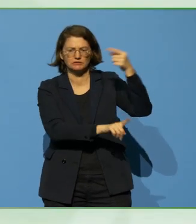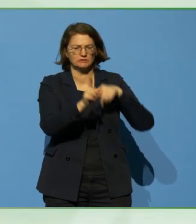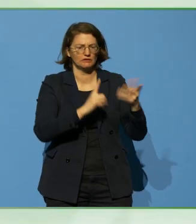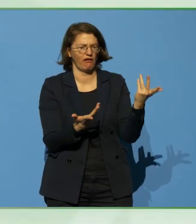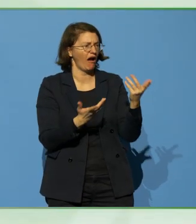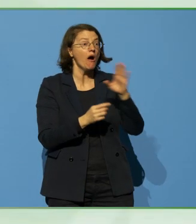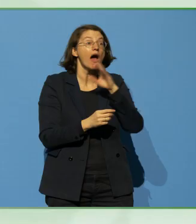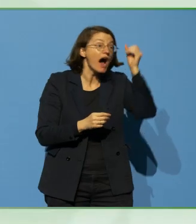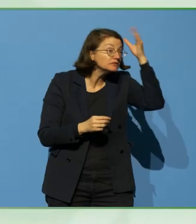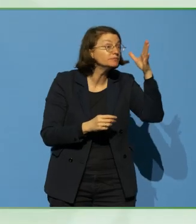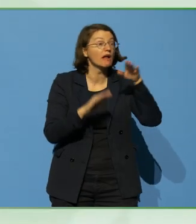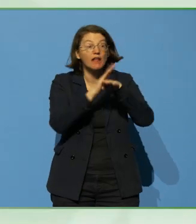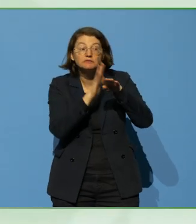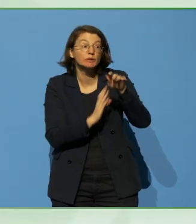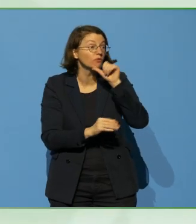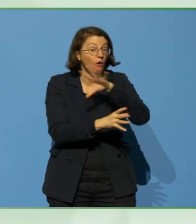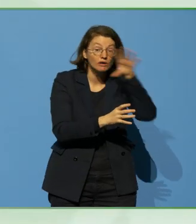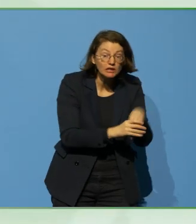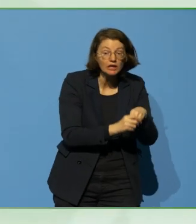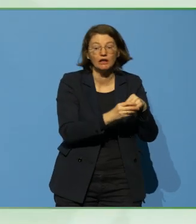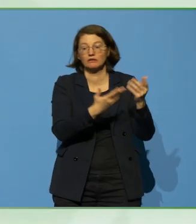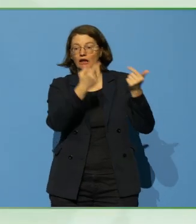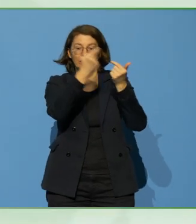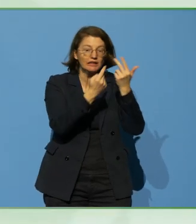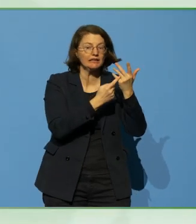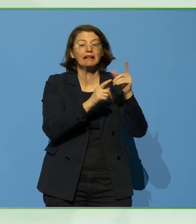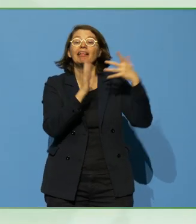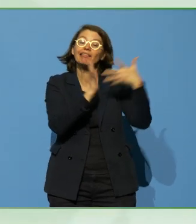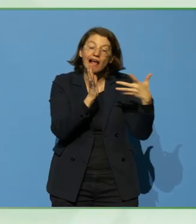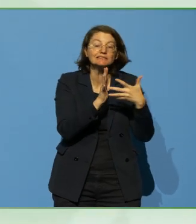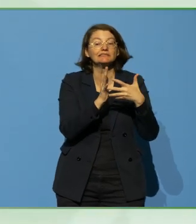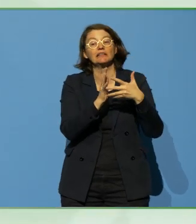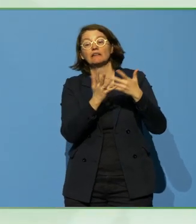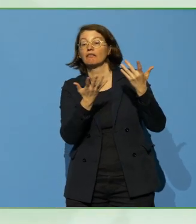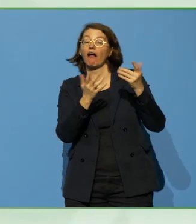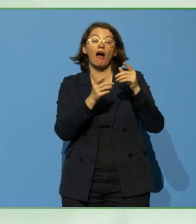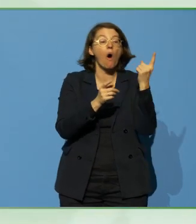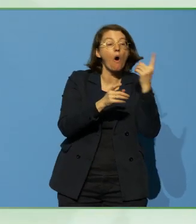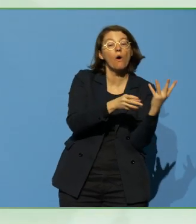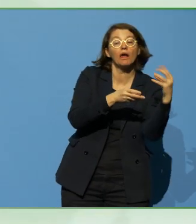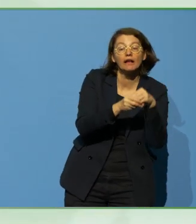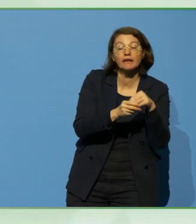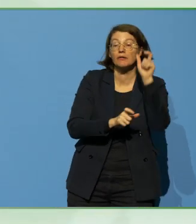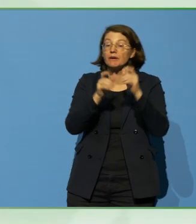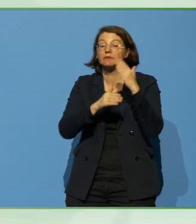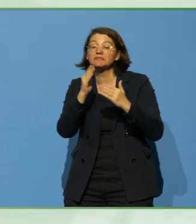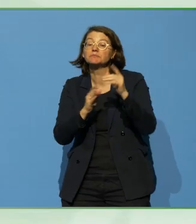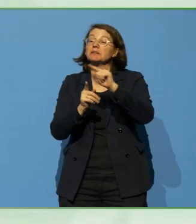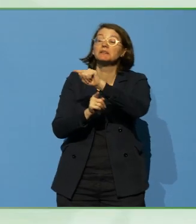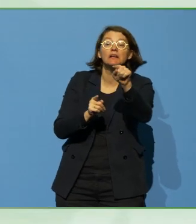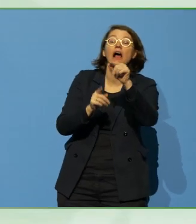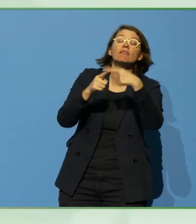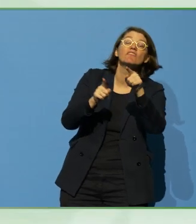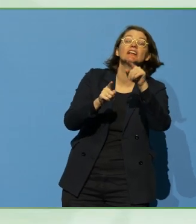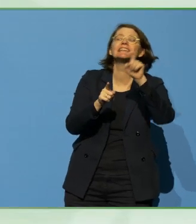or other needs weren't included. So I think it has to be accessibility here shouldn't be as